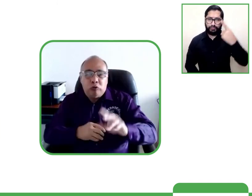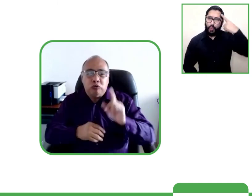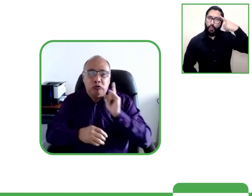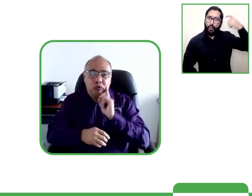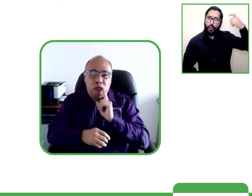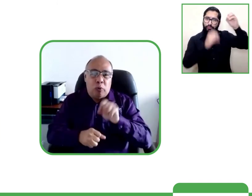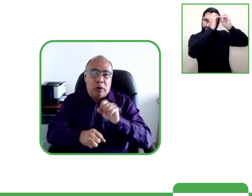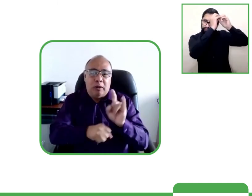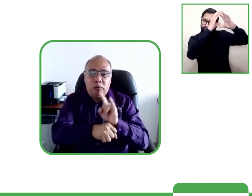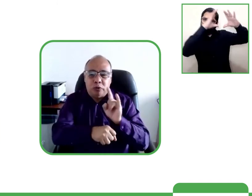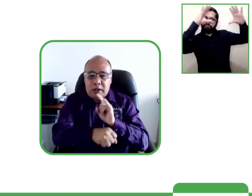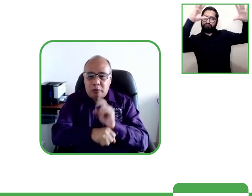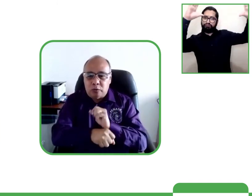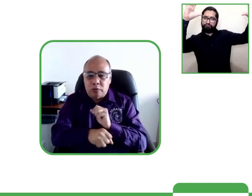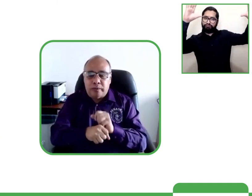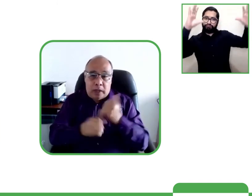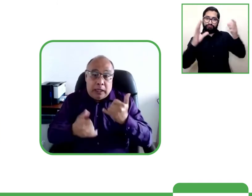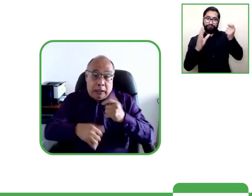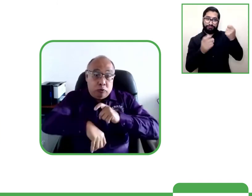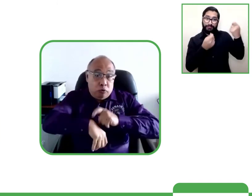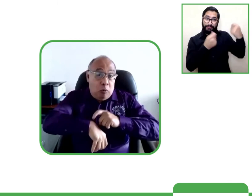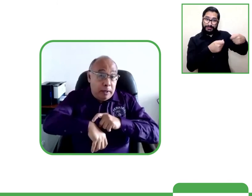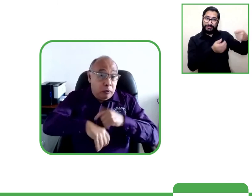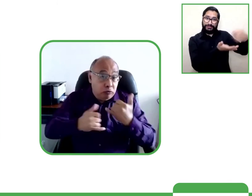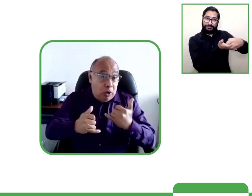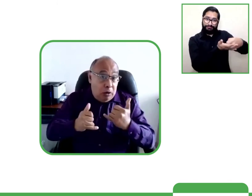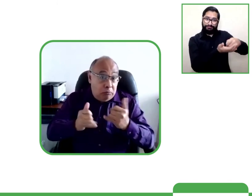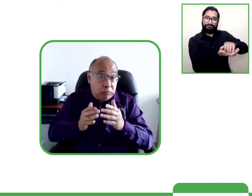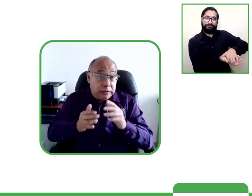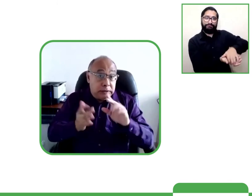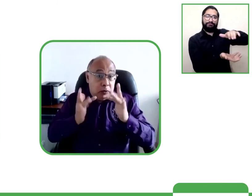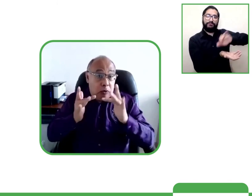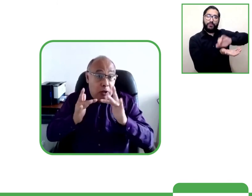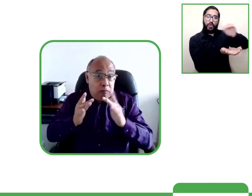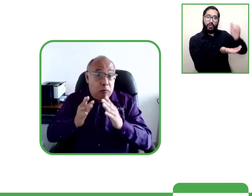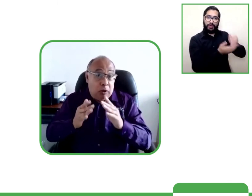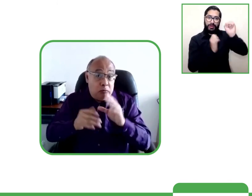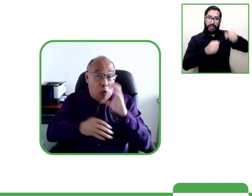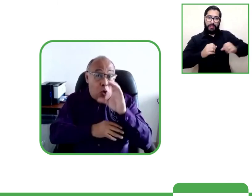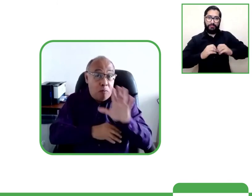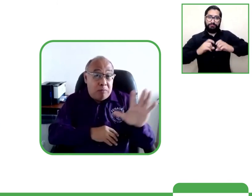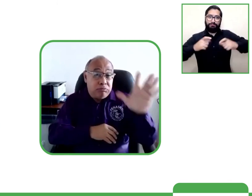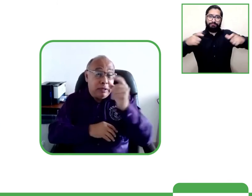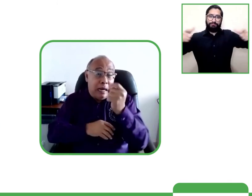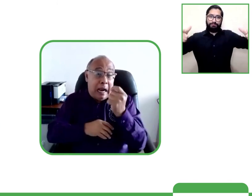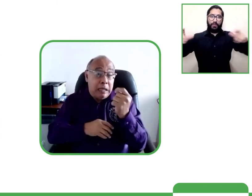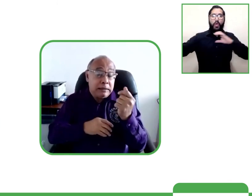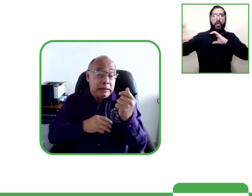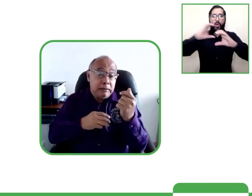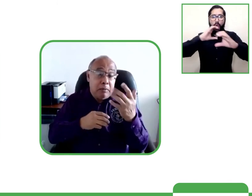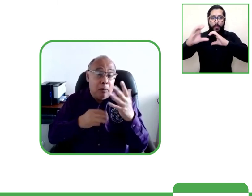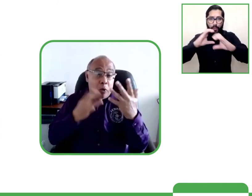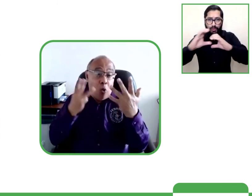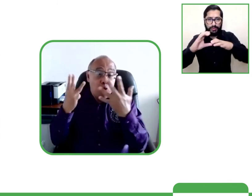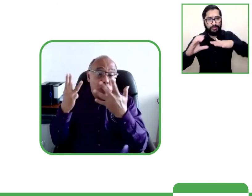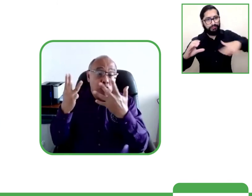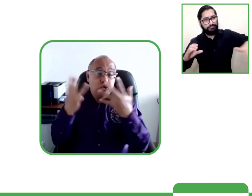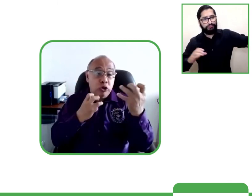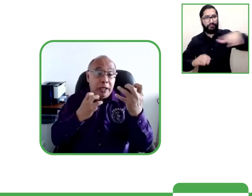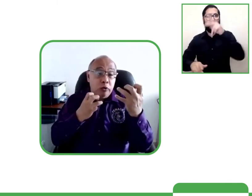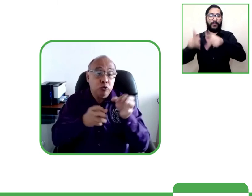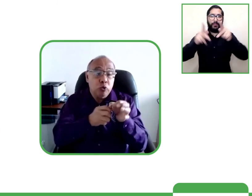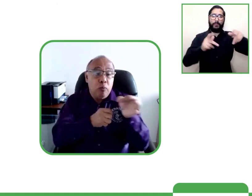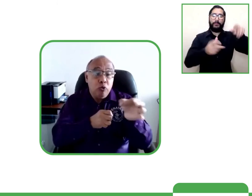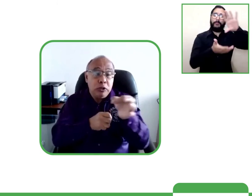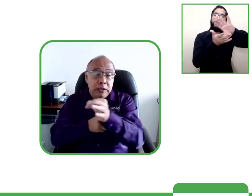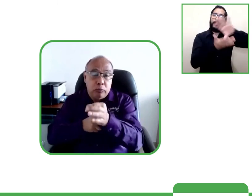for facilitating communication on a national level so that every person with hearing impairment can